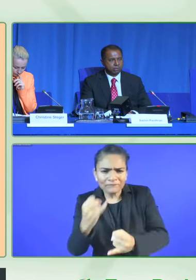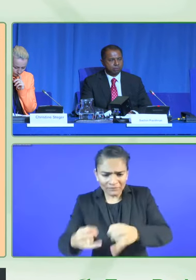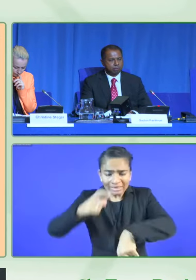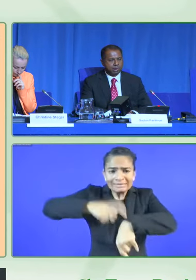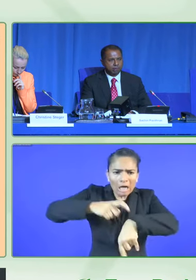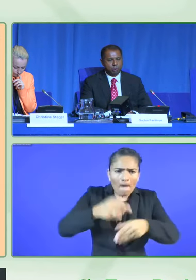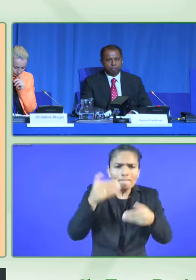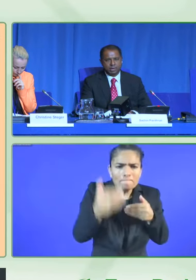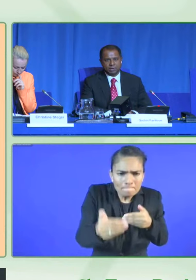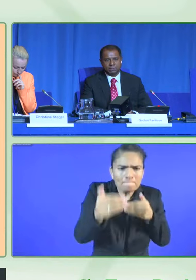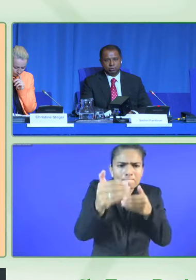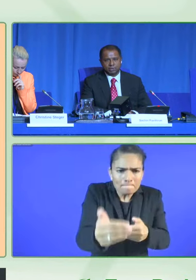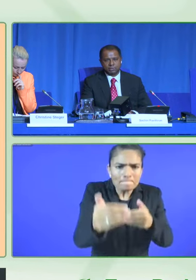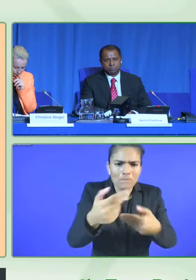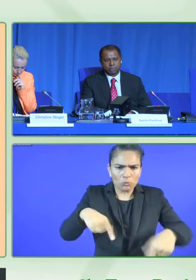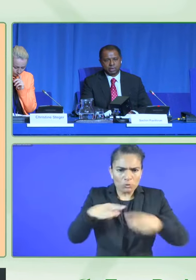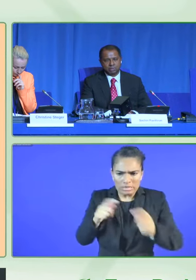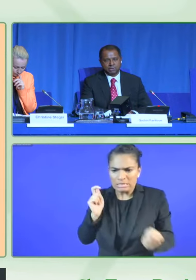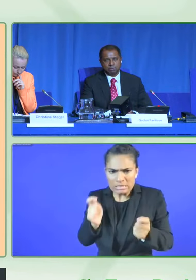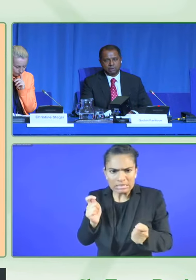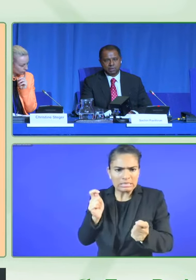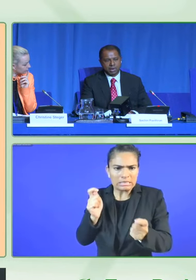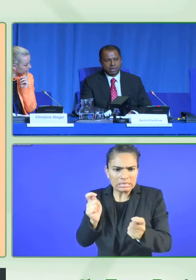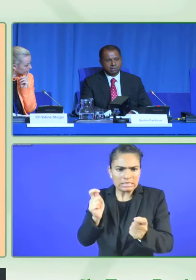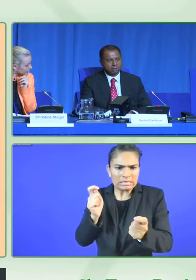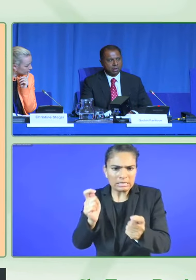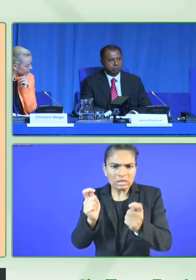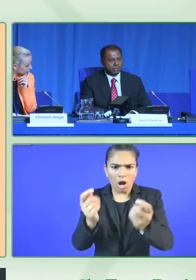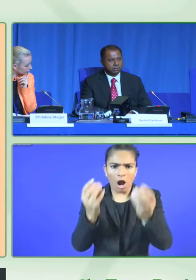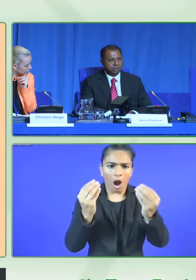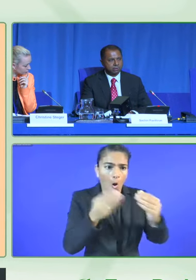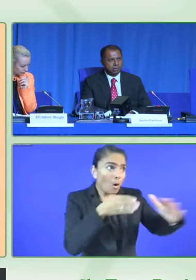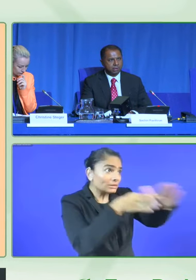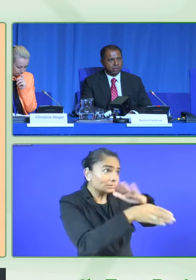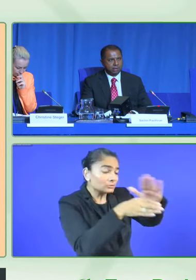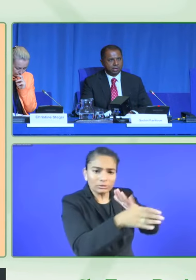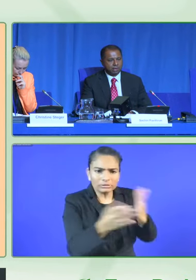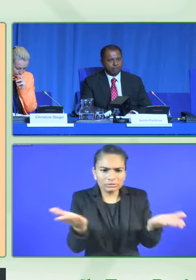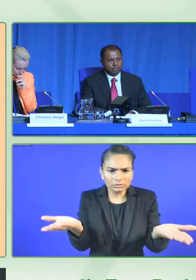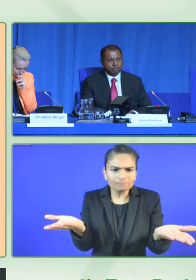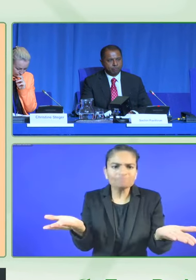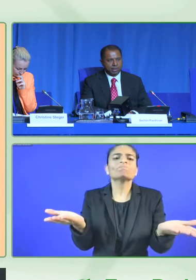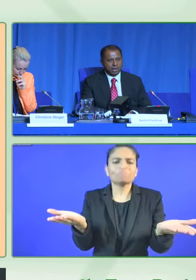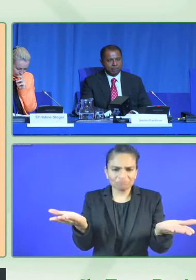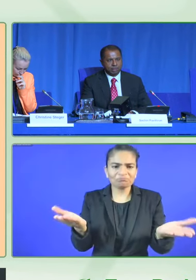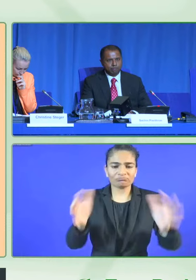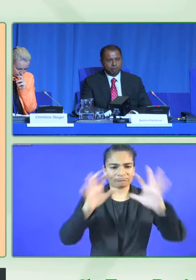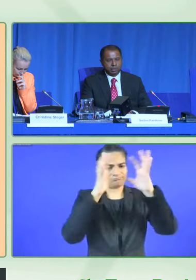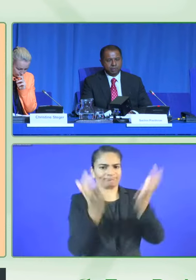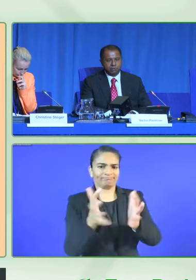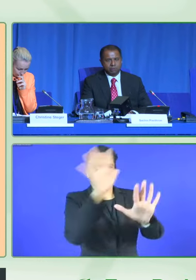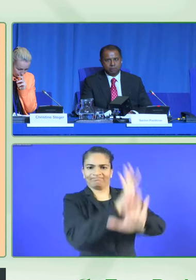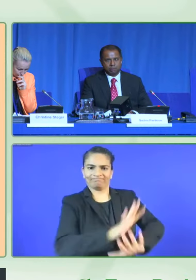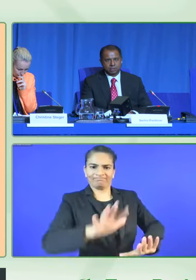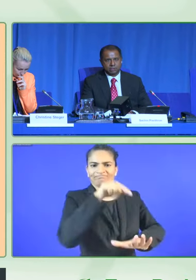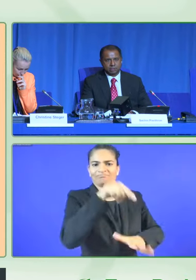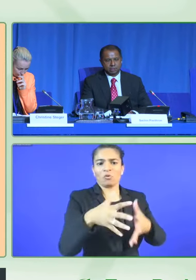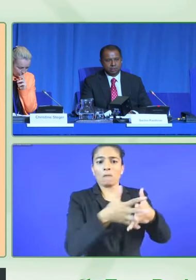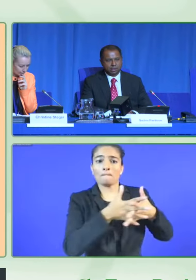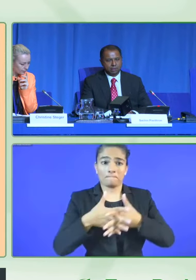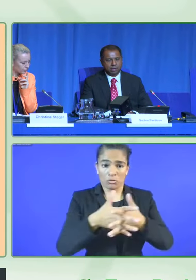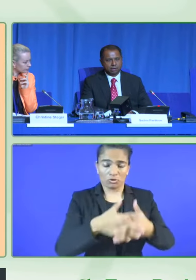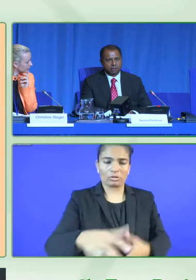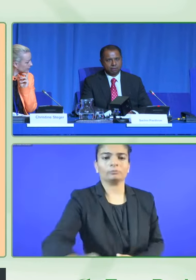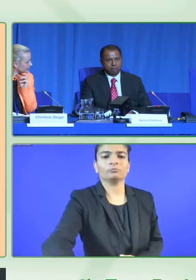ways to go. By no means U.S. is where it needs to be. It has a long ways to go. When I immigrated to the U.S.